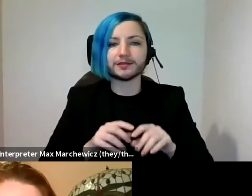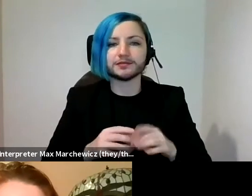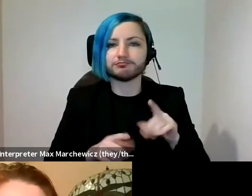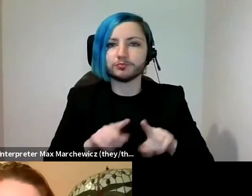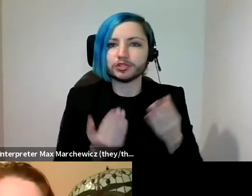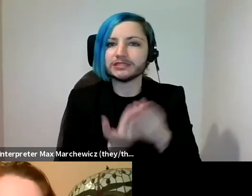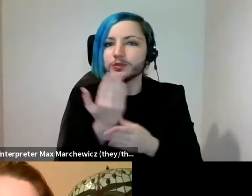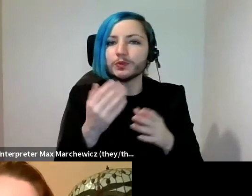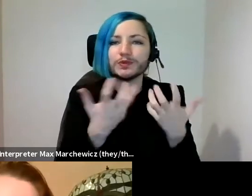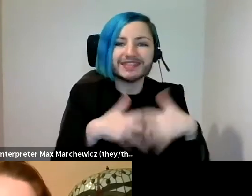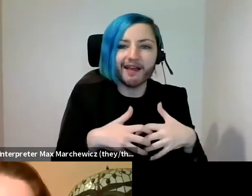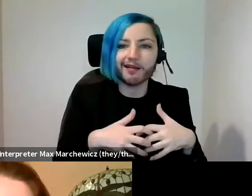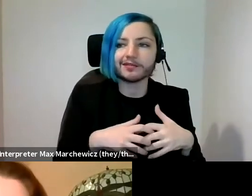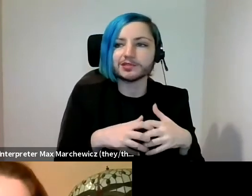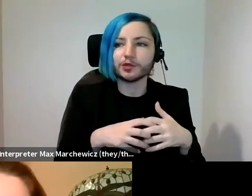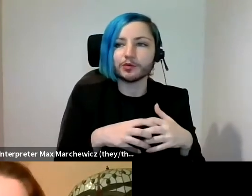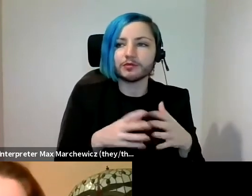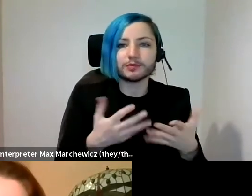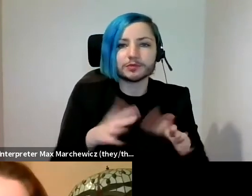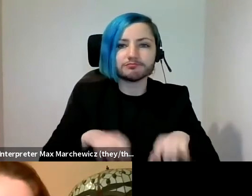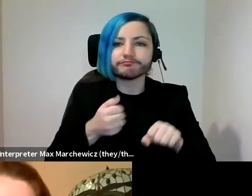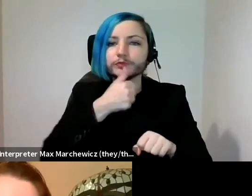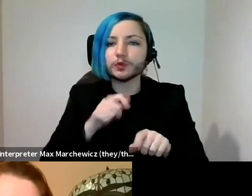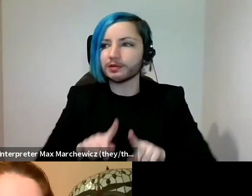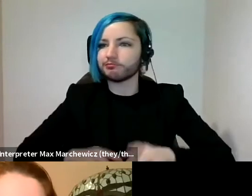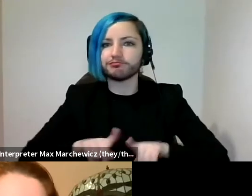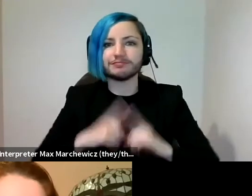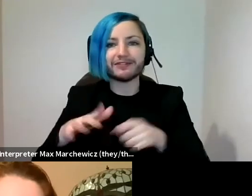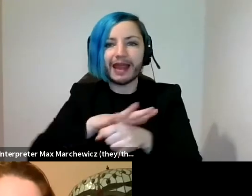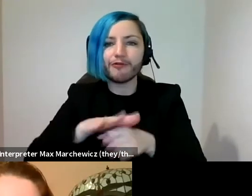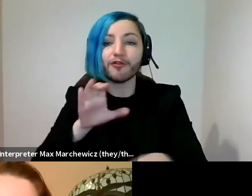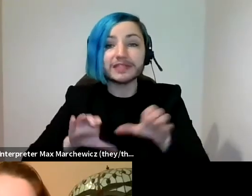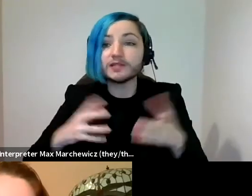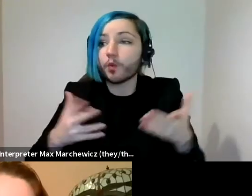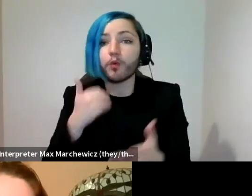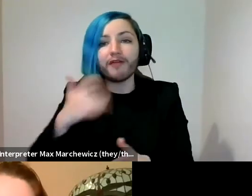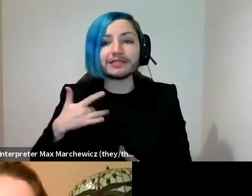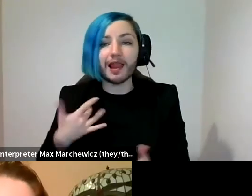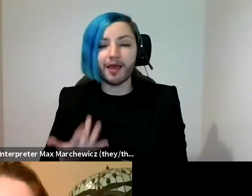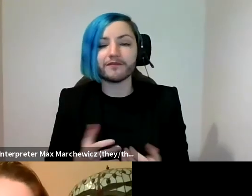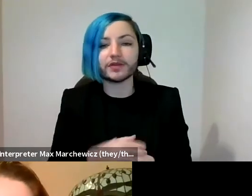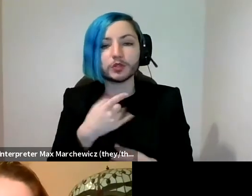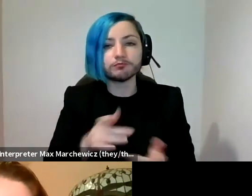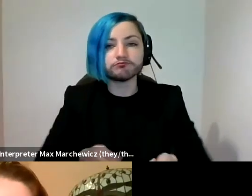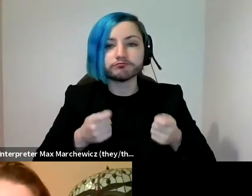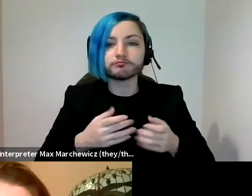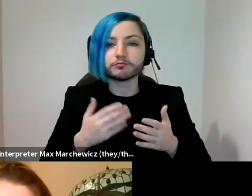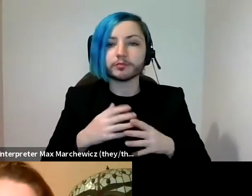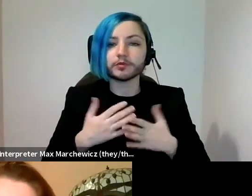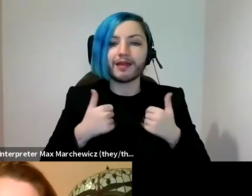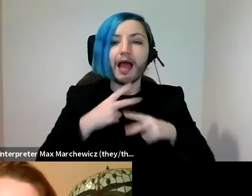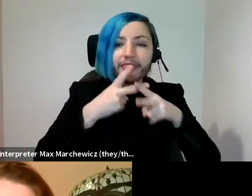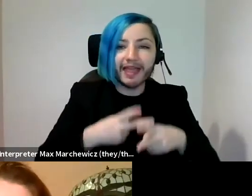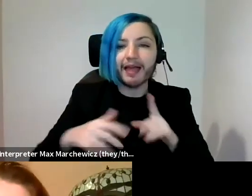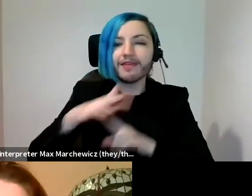reappropriated in completely different aspects of science, or even in everyday life. You mentioned healthcare and the environment.